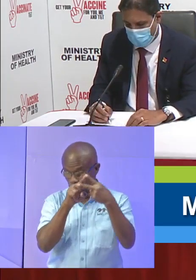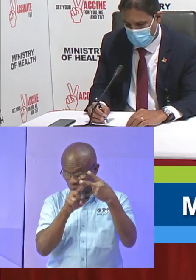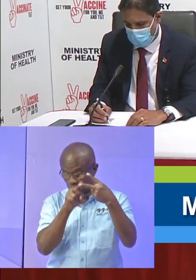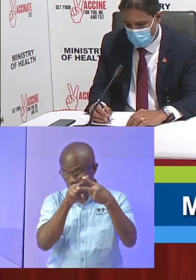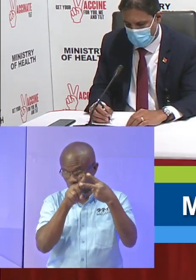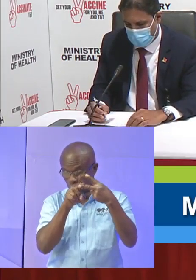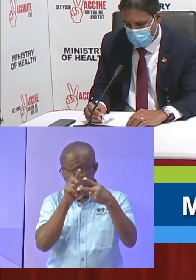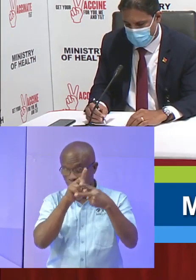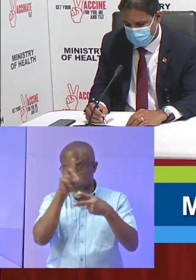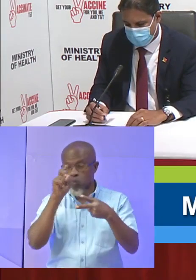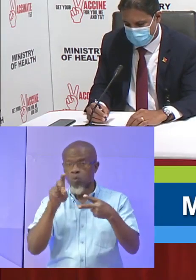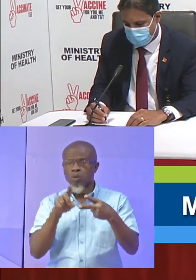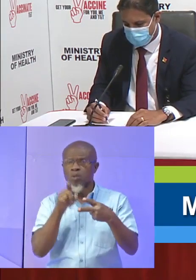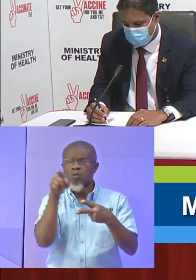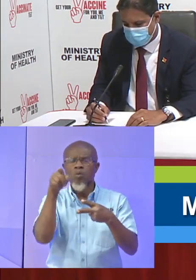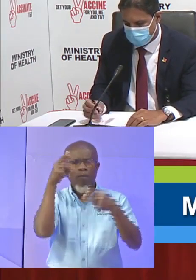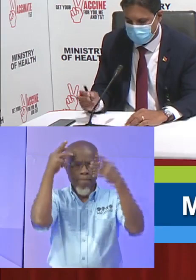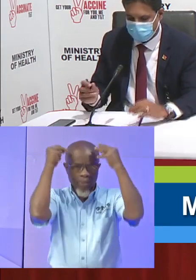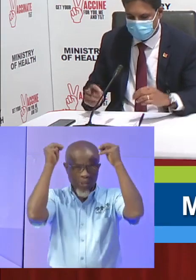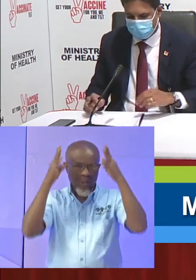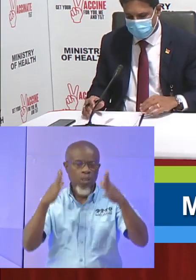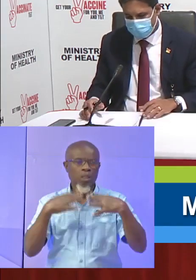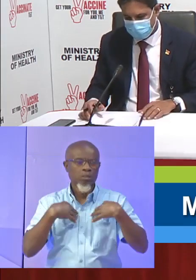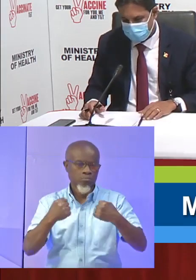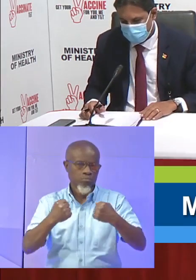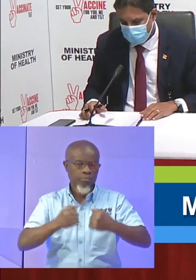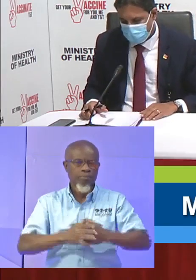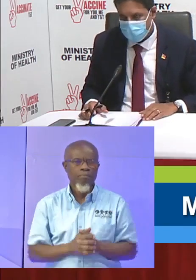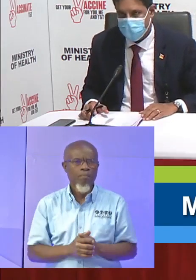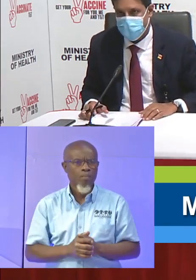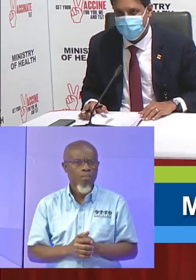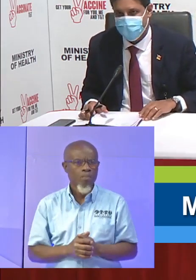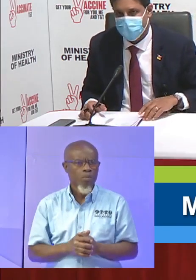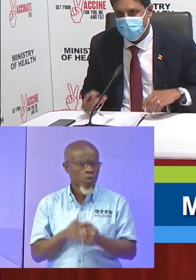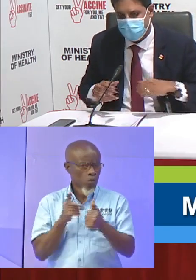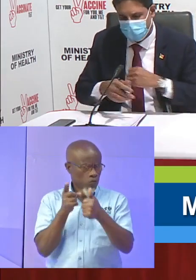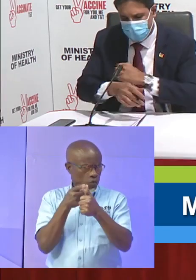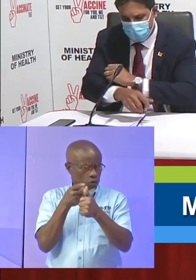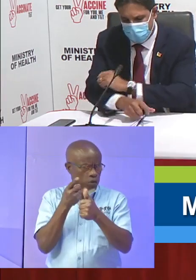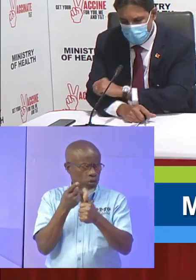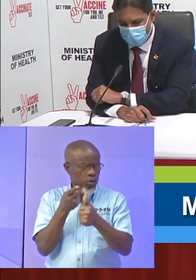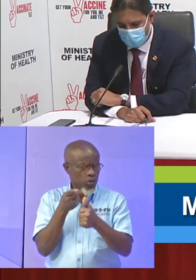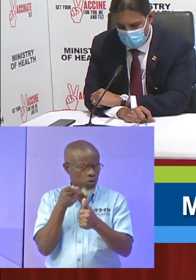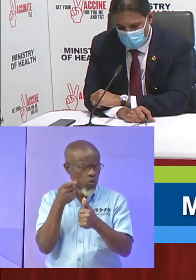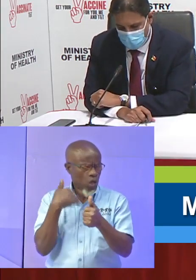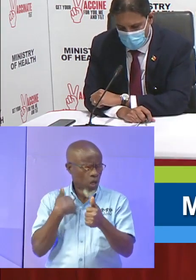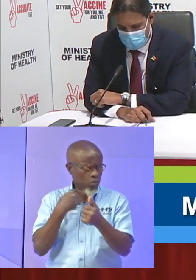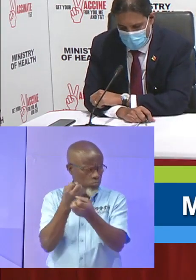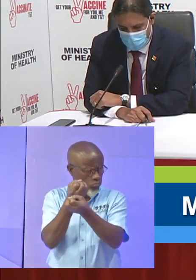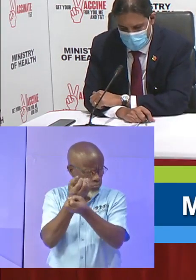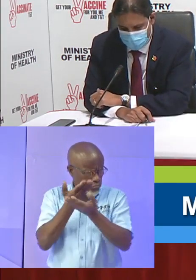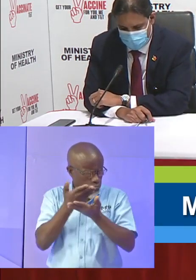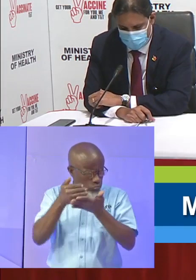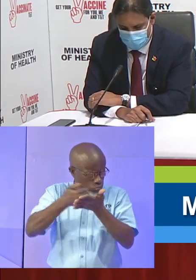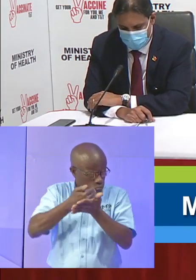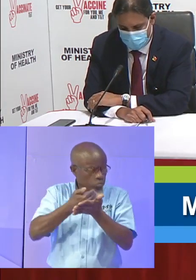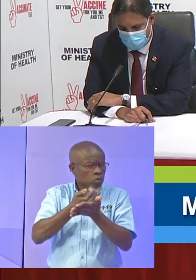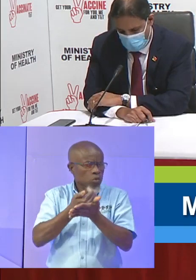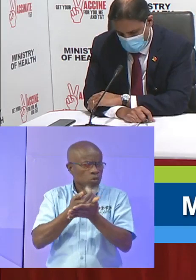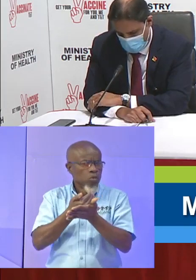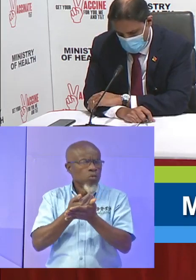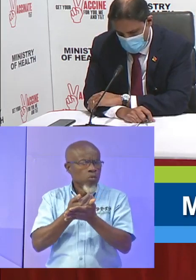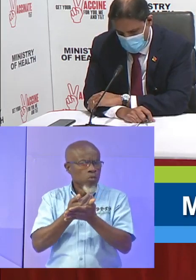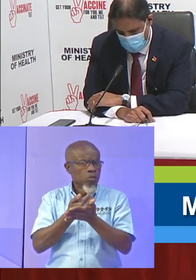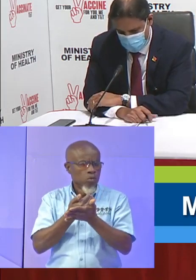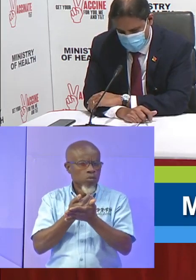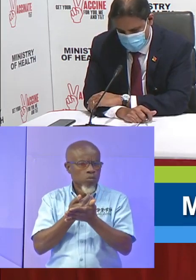for Minister Dialsing. The first being, have you received an update from Minister Hasselbachus